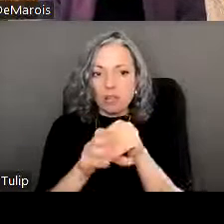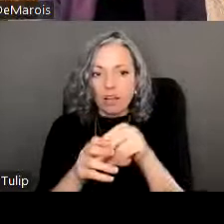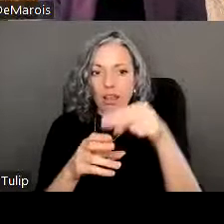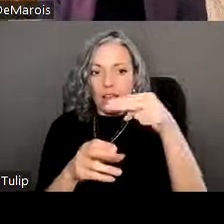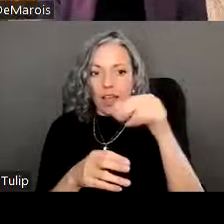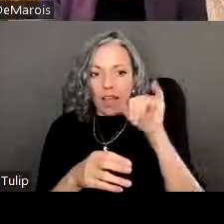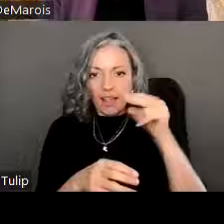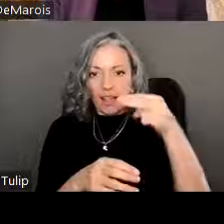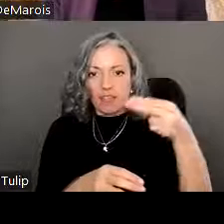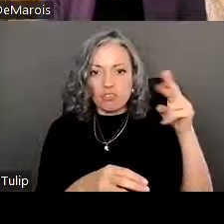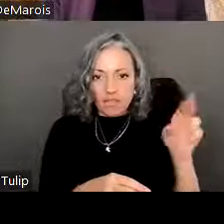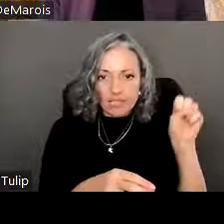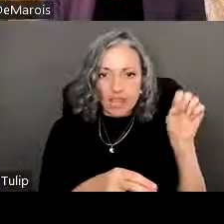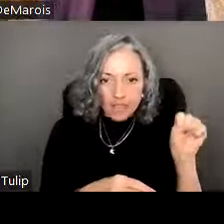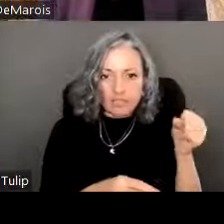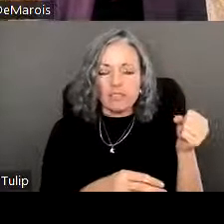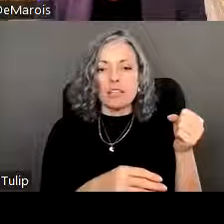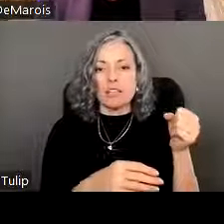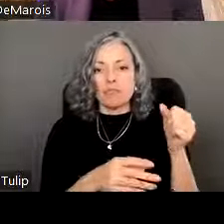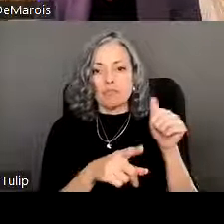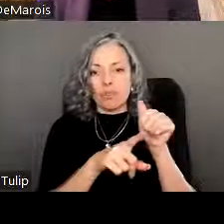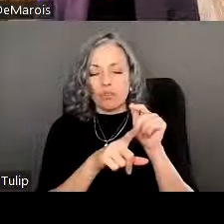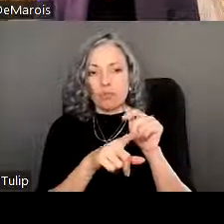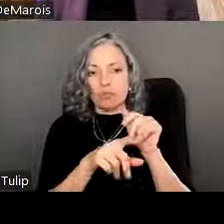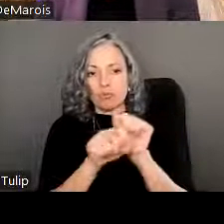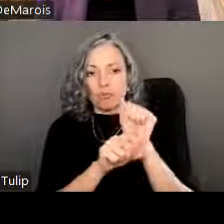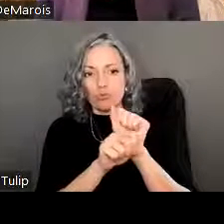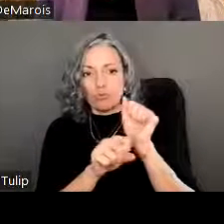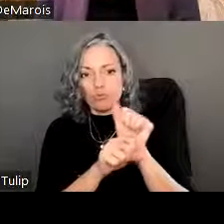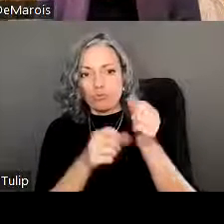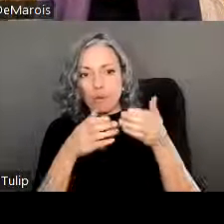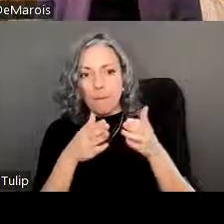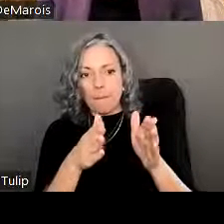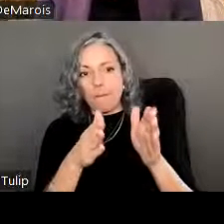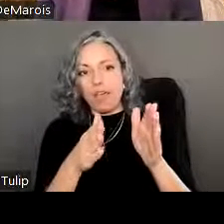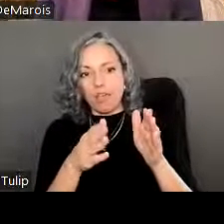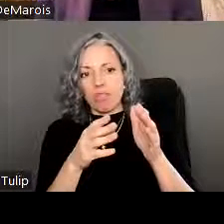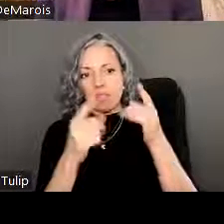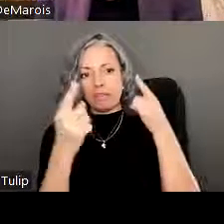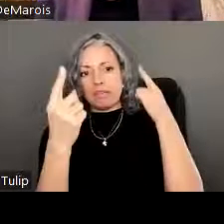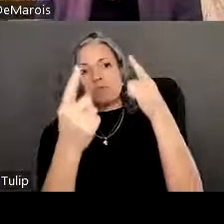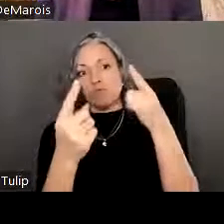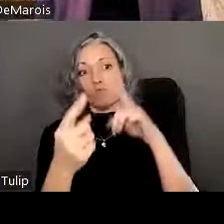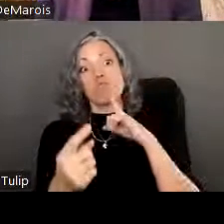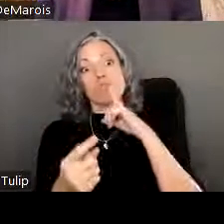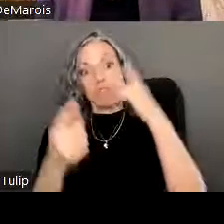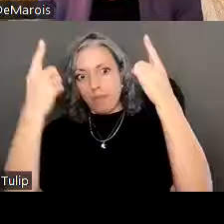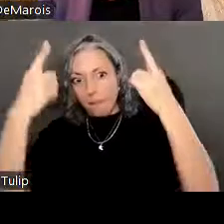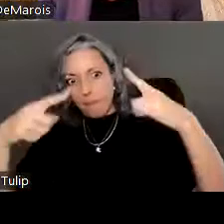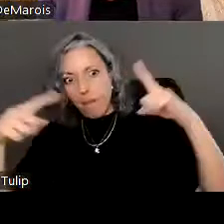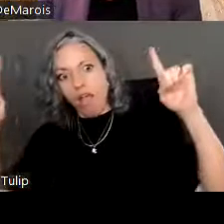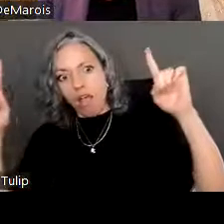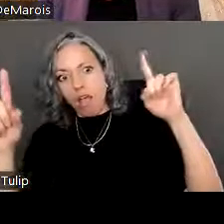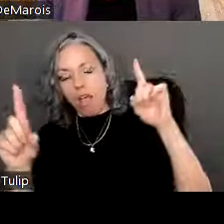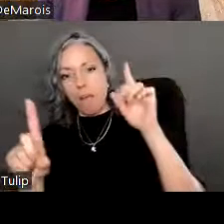In-Home Supportive Services Career Pathways Initiative that has been wildly successful and very